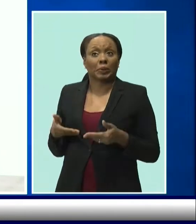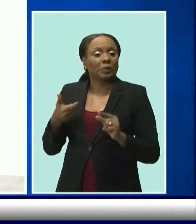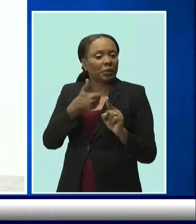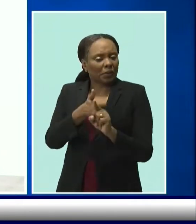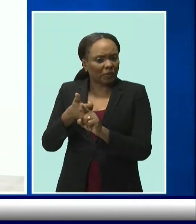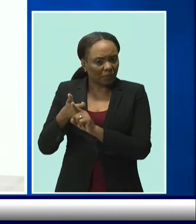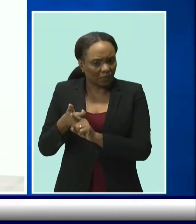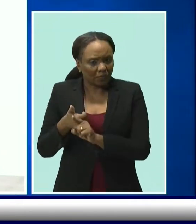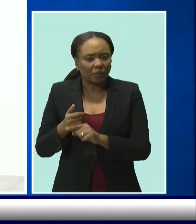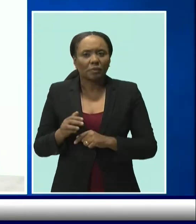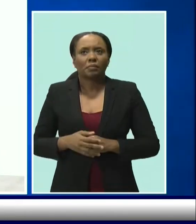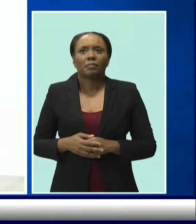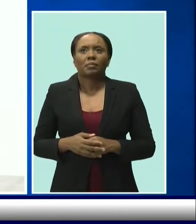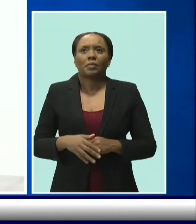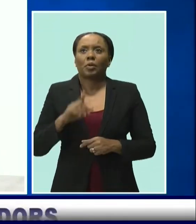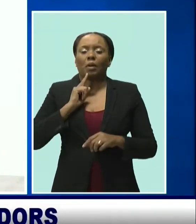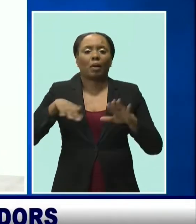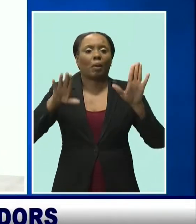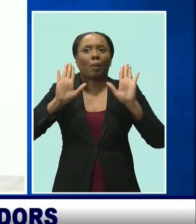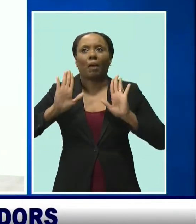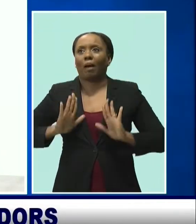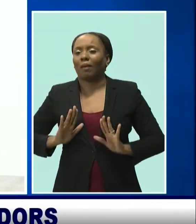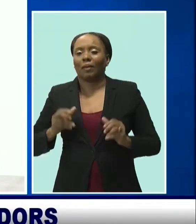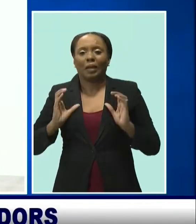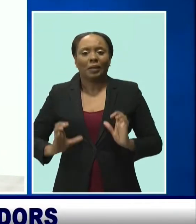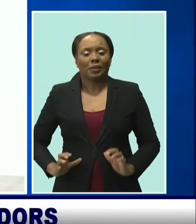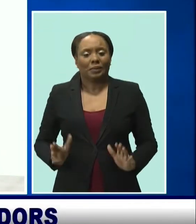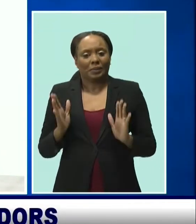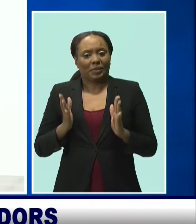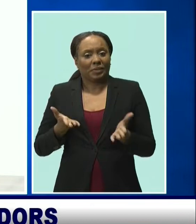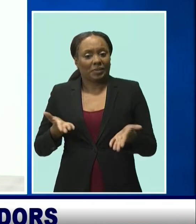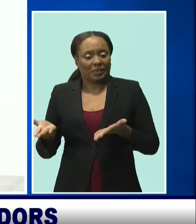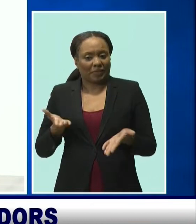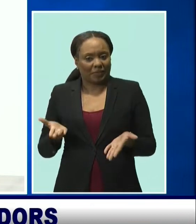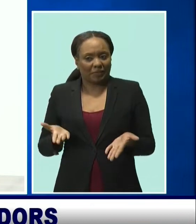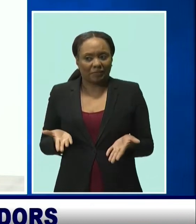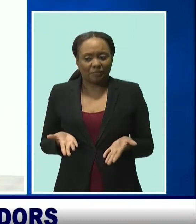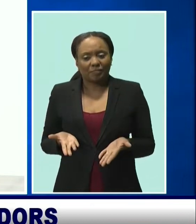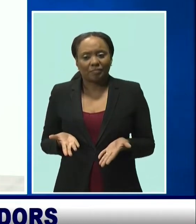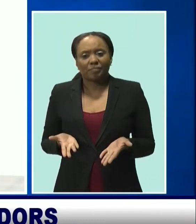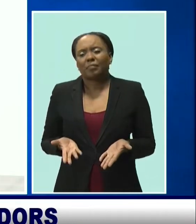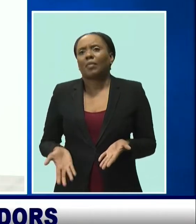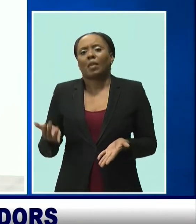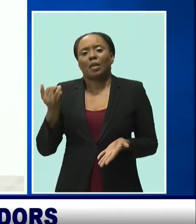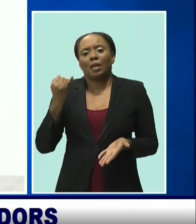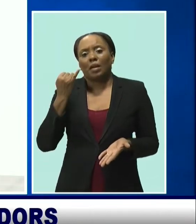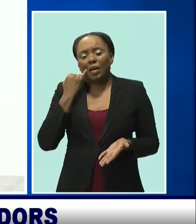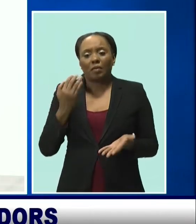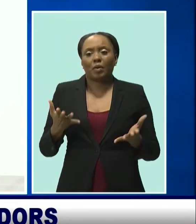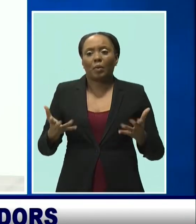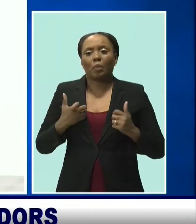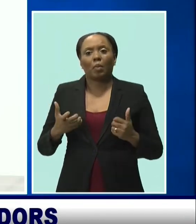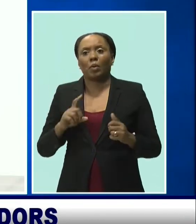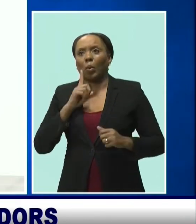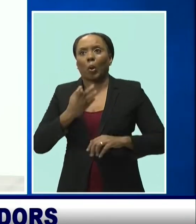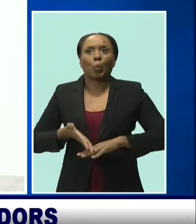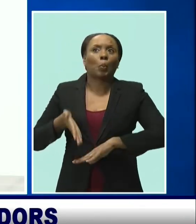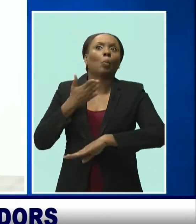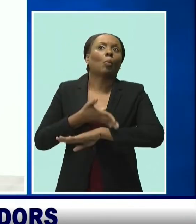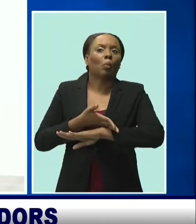of wonderful and excellent customer service. And so if we are taking the vendors into the 21st century, we want to